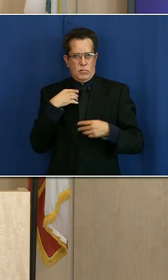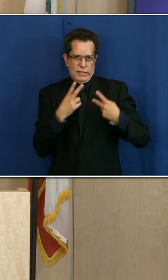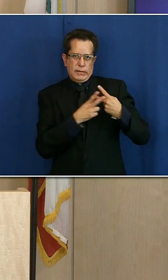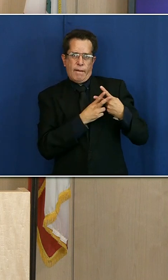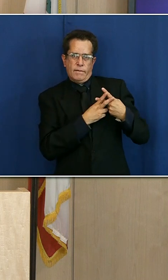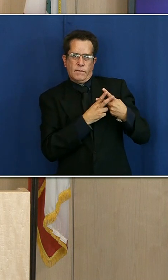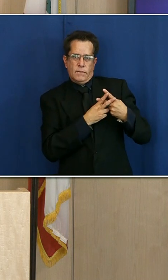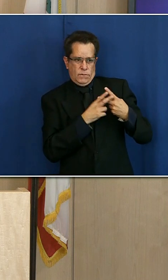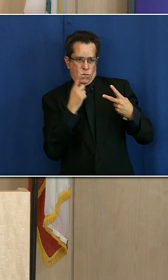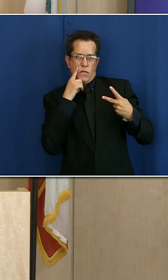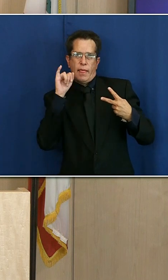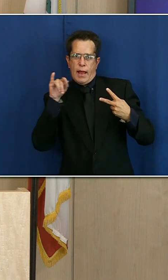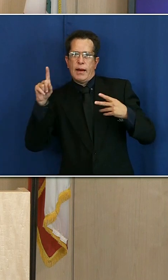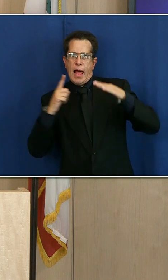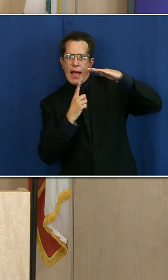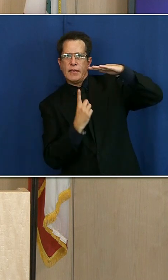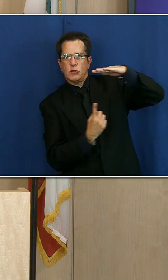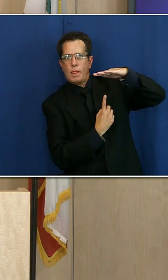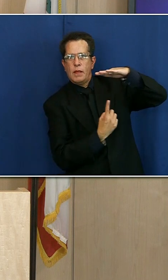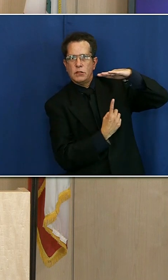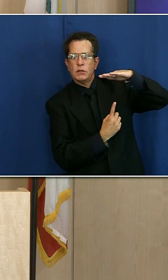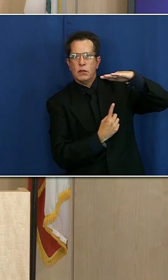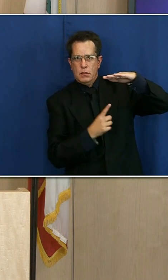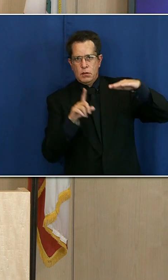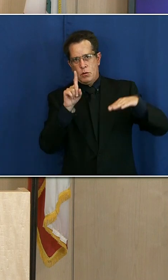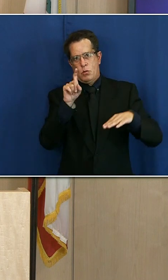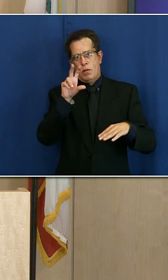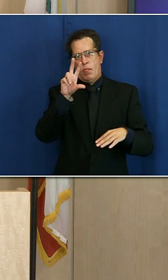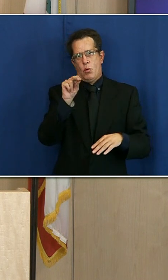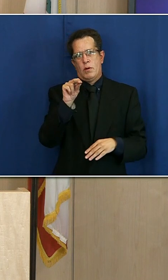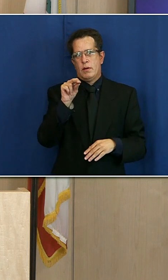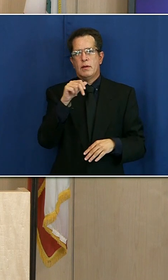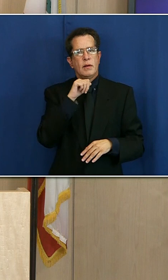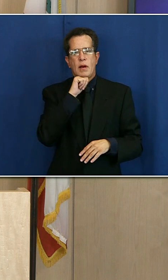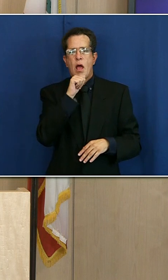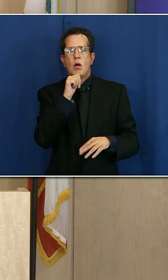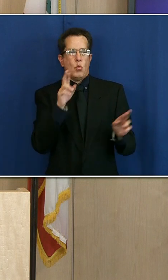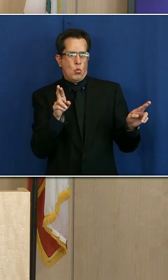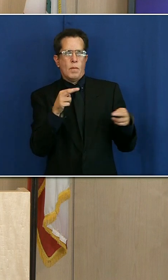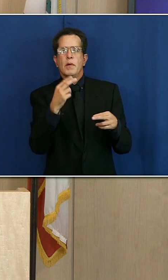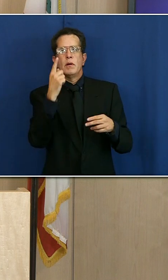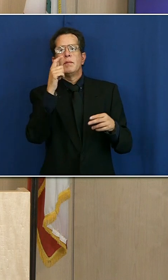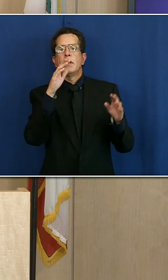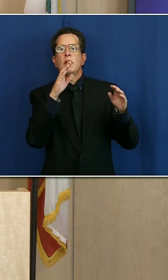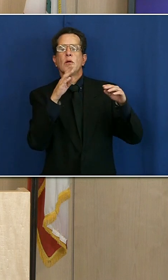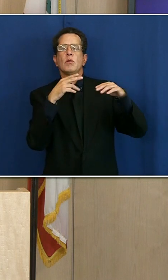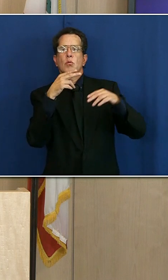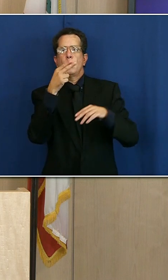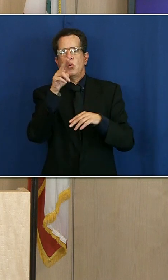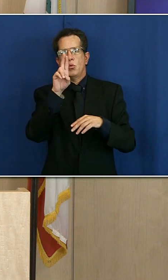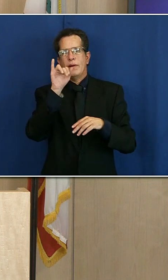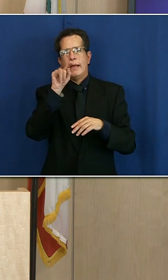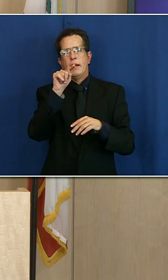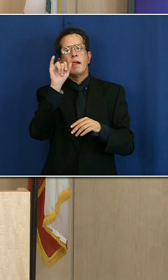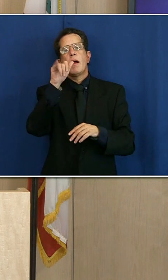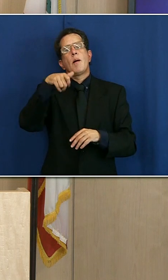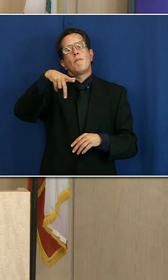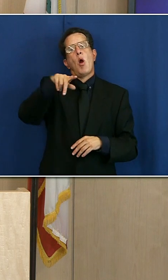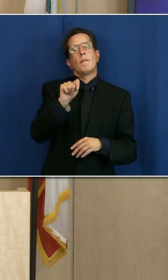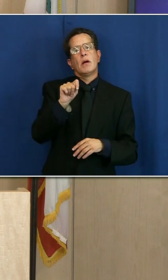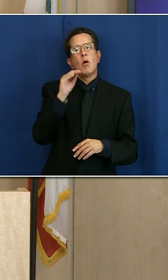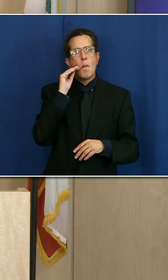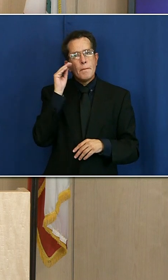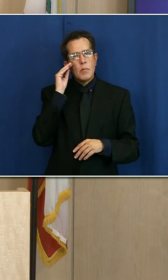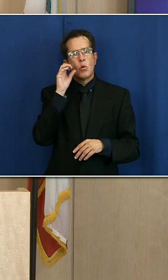We've learned that those, and when I say rooms, they're not individual rooms, but they're units, and these units are either apartments